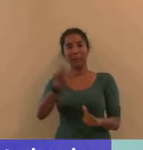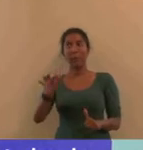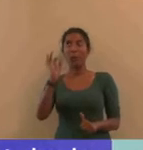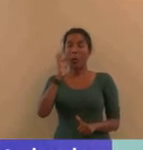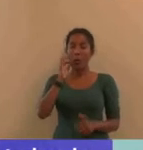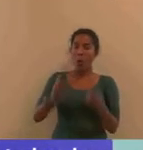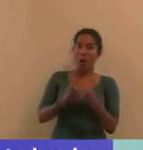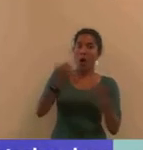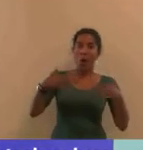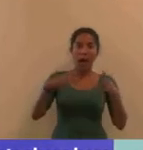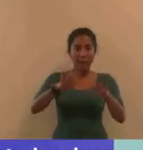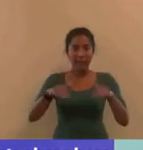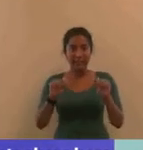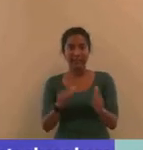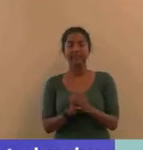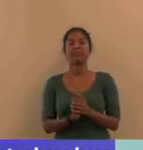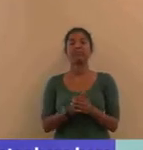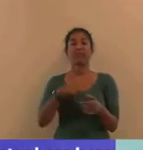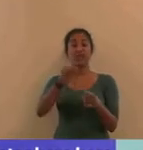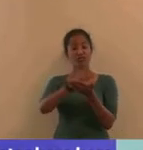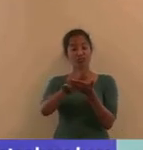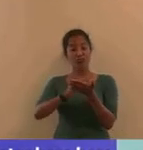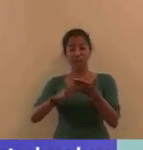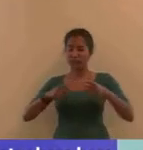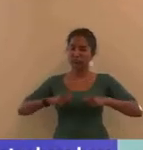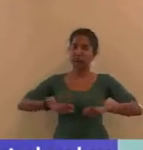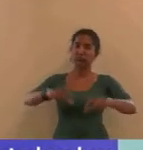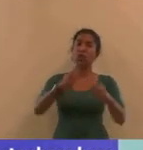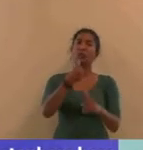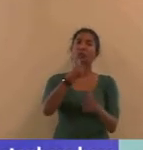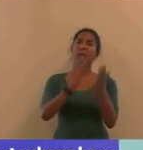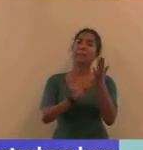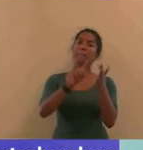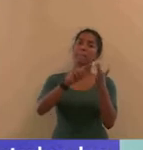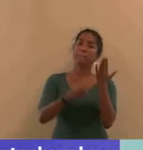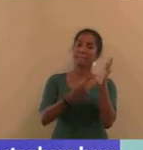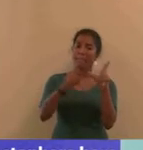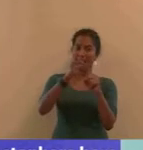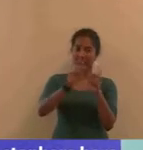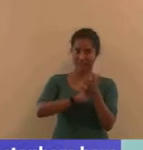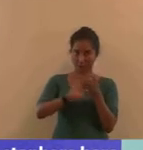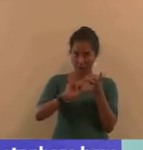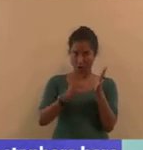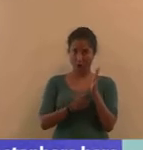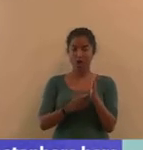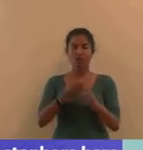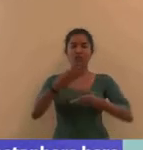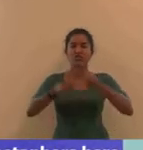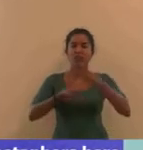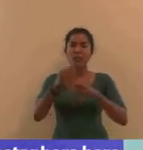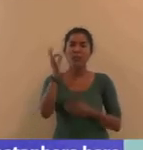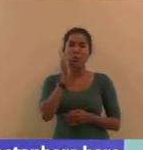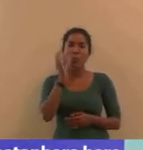The writer continues to use metaphors to create imagery throughout the poem, describing the water as a fortune,